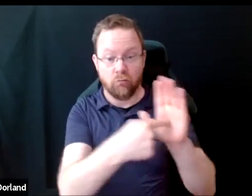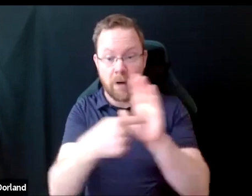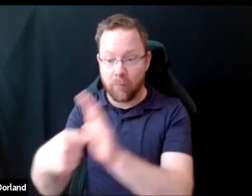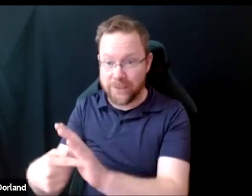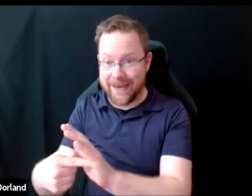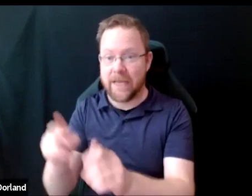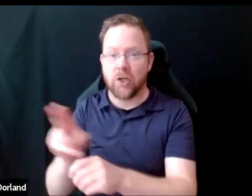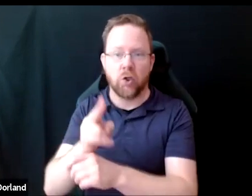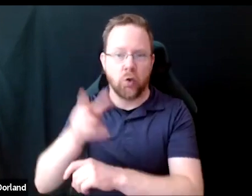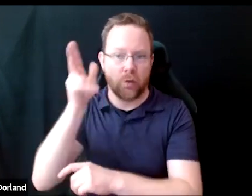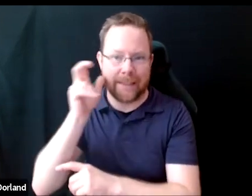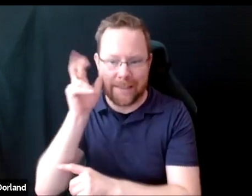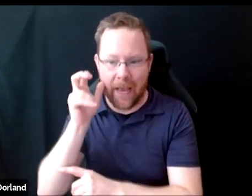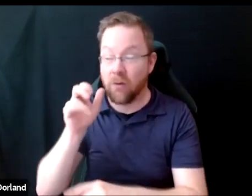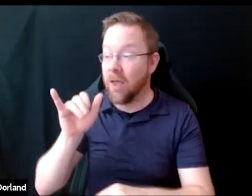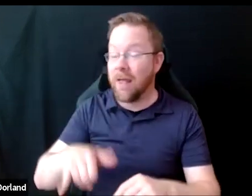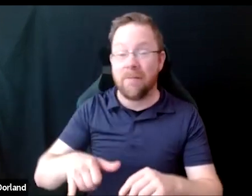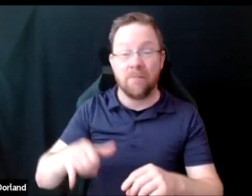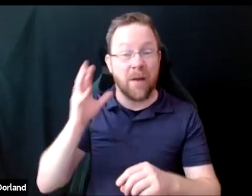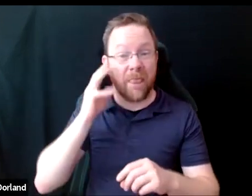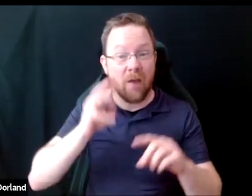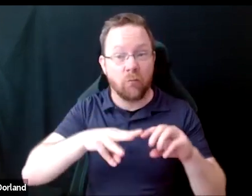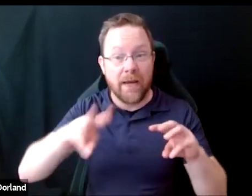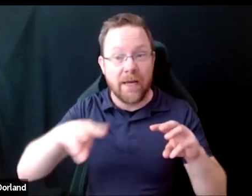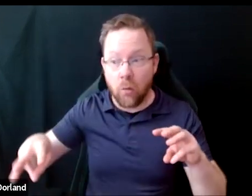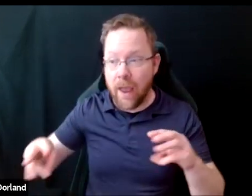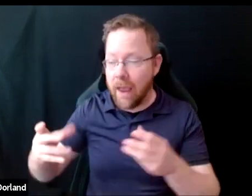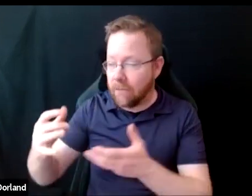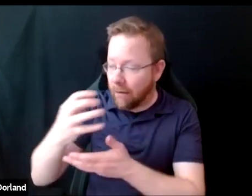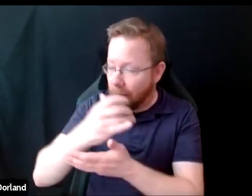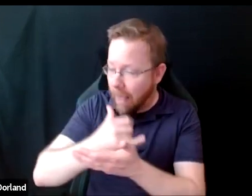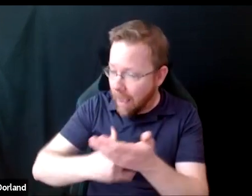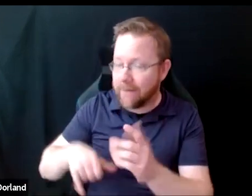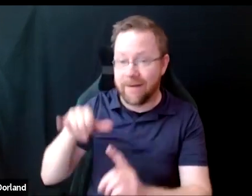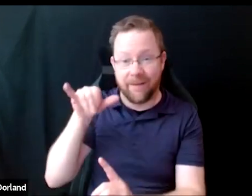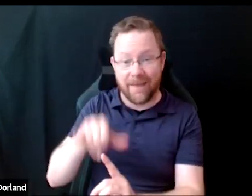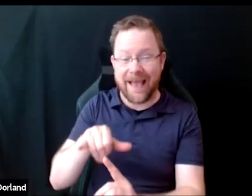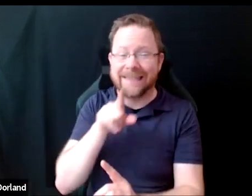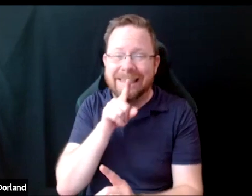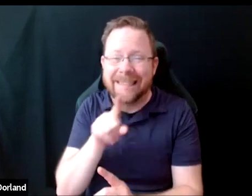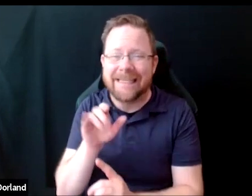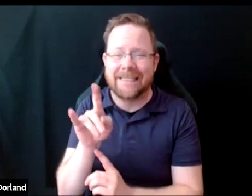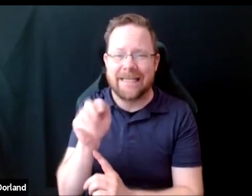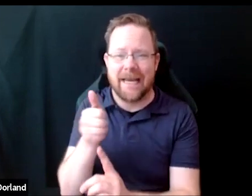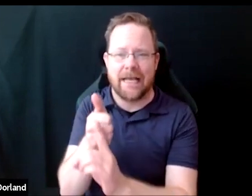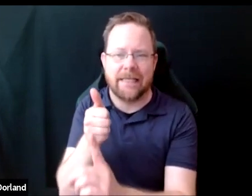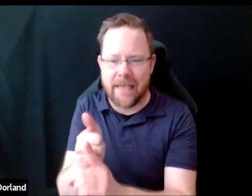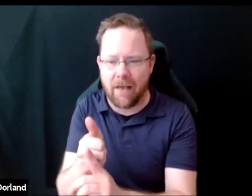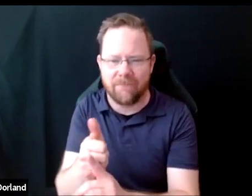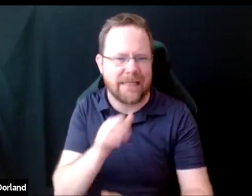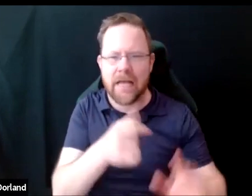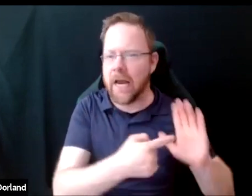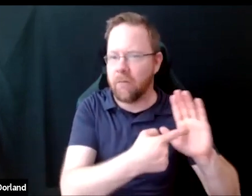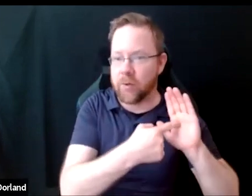this case, those radio waves that are being collected for radio telemetry, that is the data. So it's